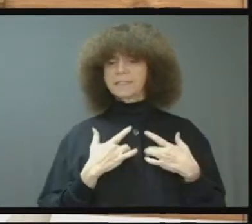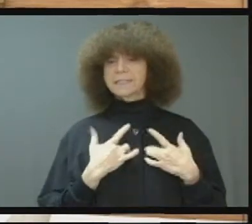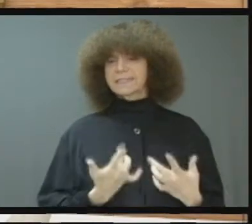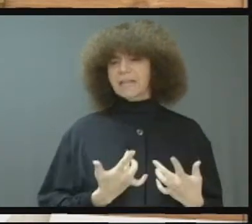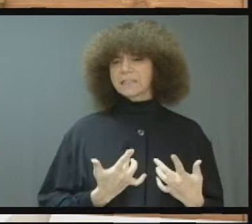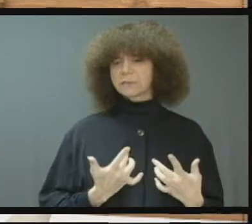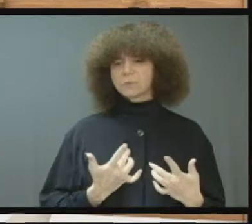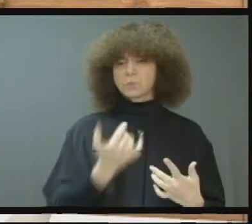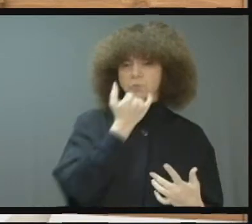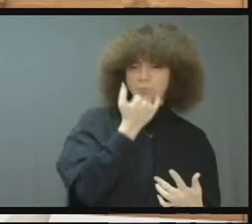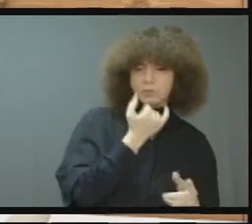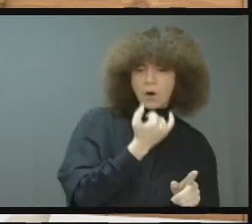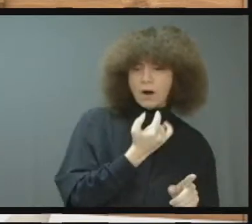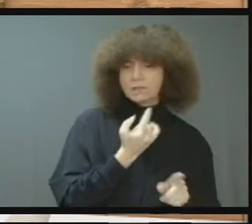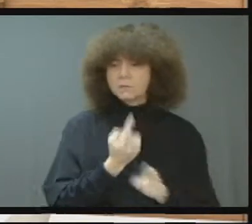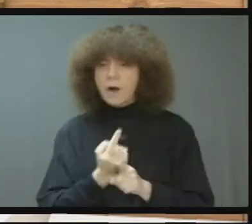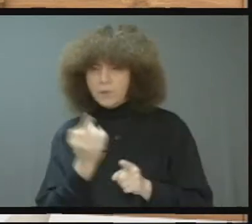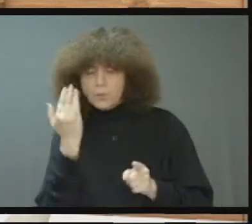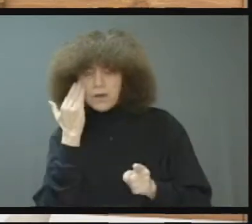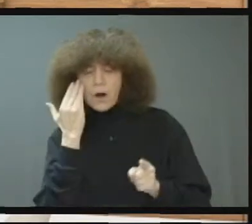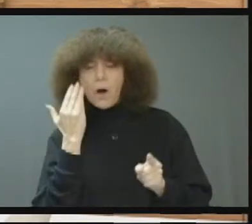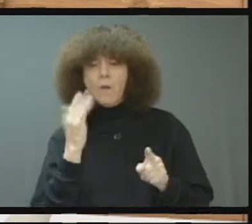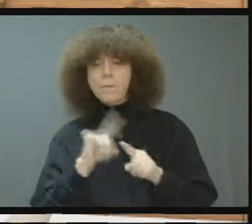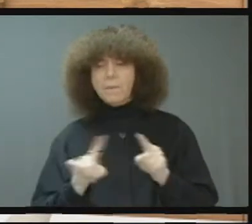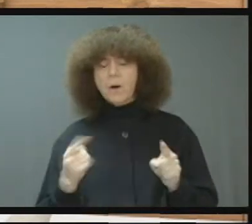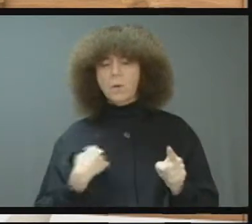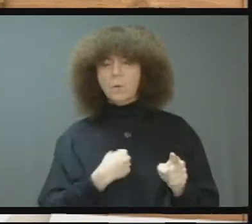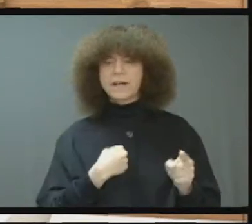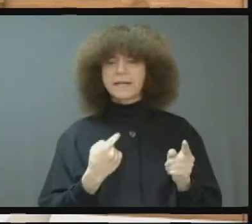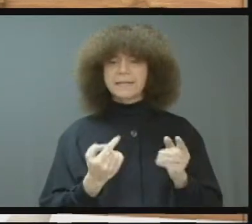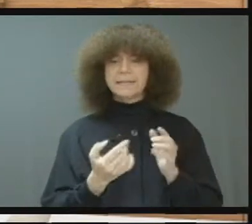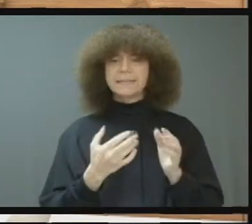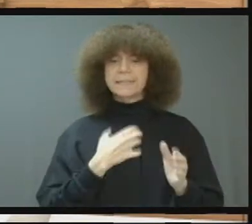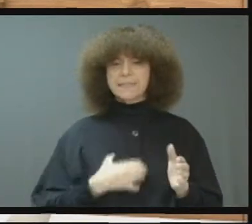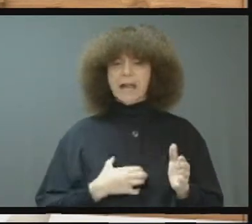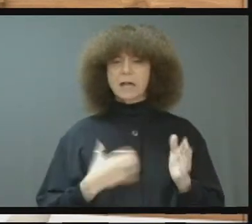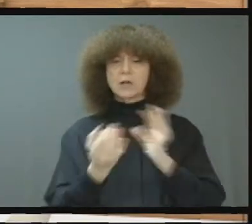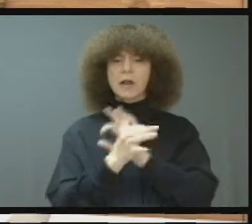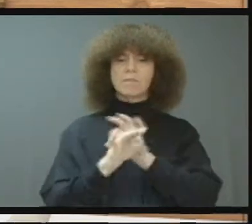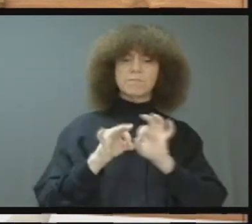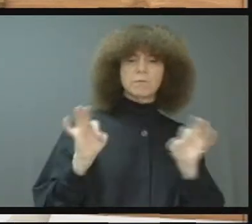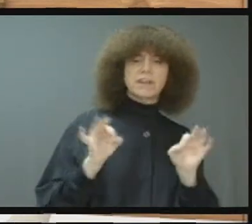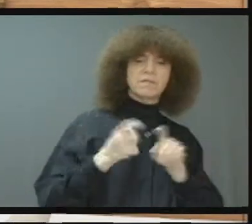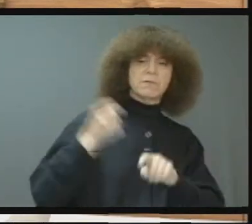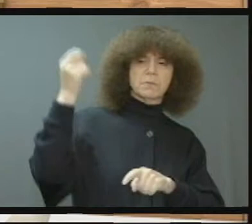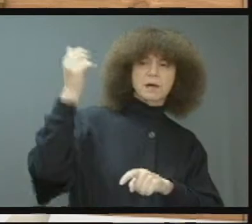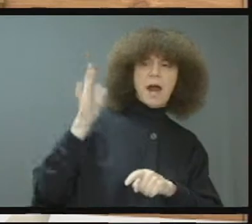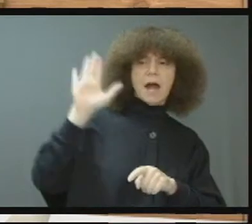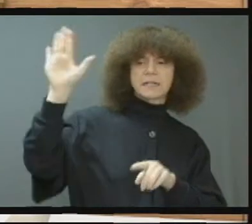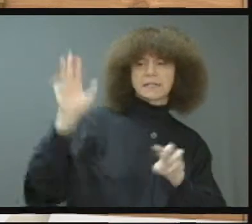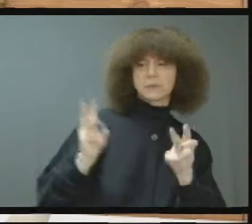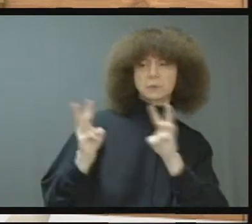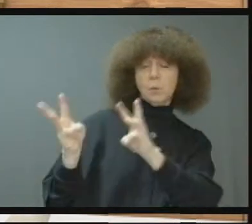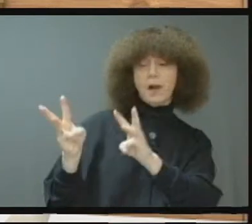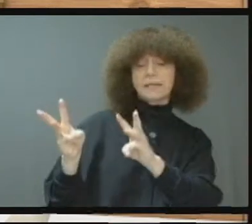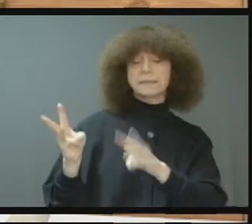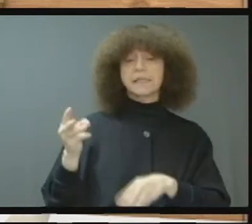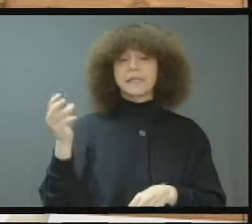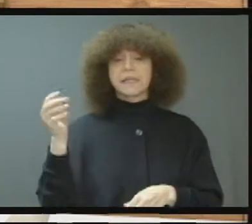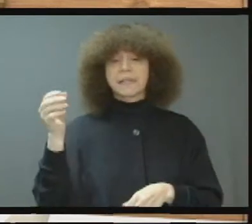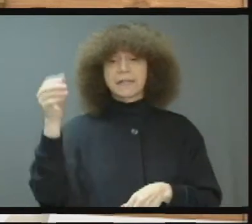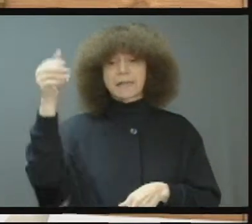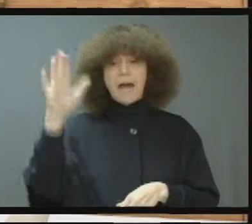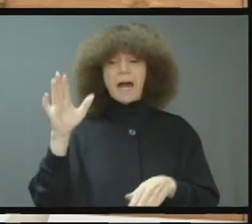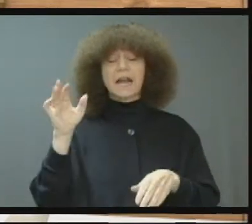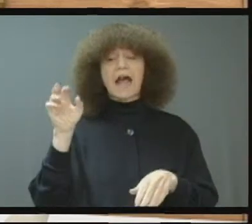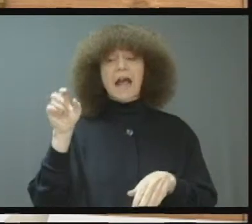at the same time, we have a desire for freedom from God in his ways. Yes, God had to